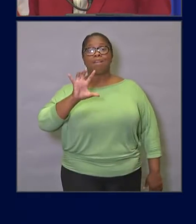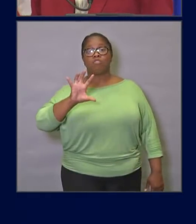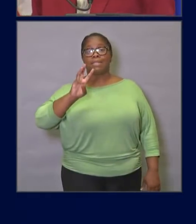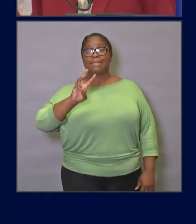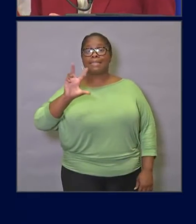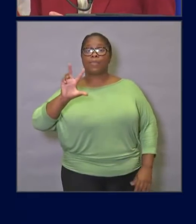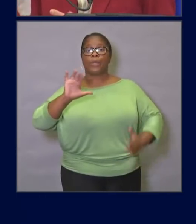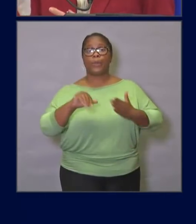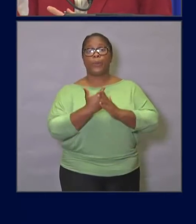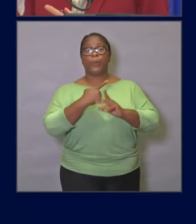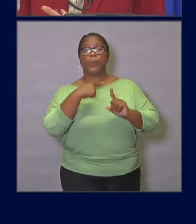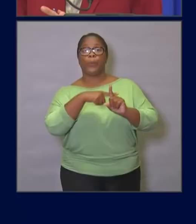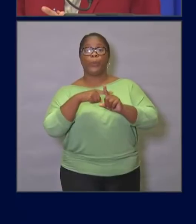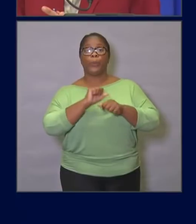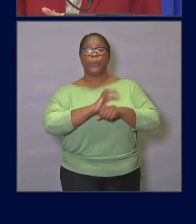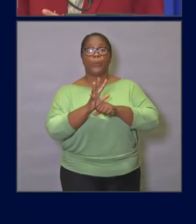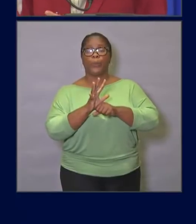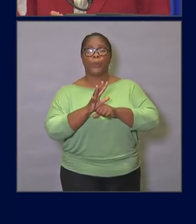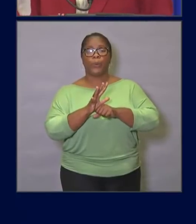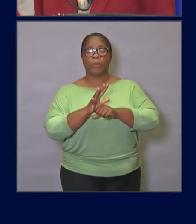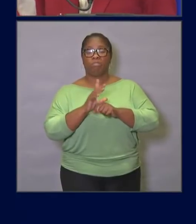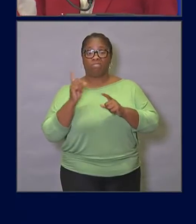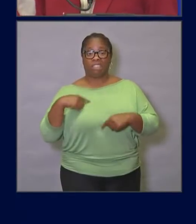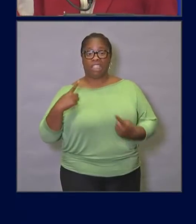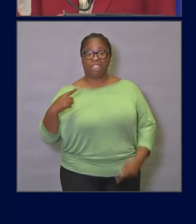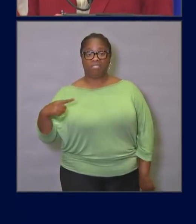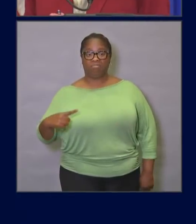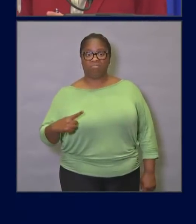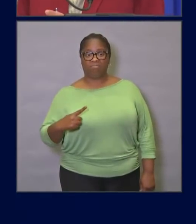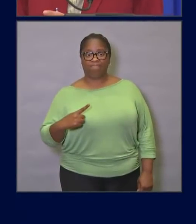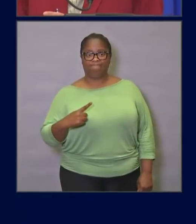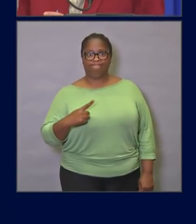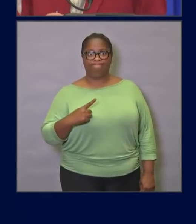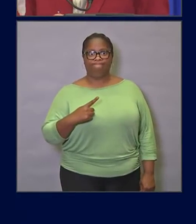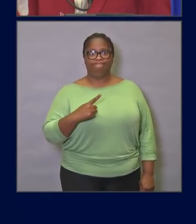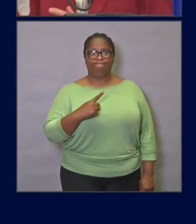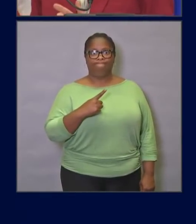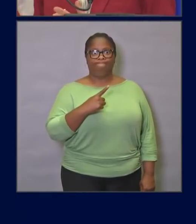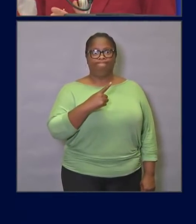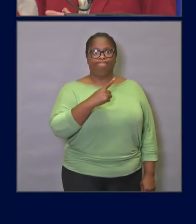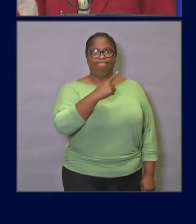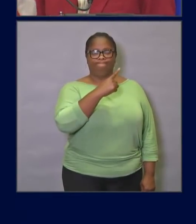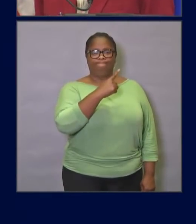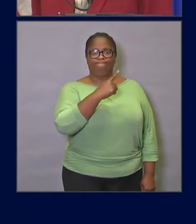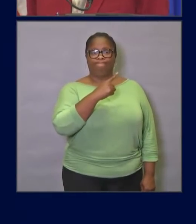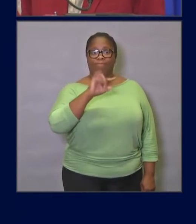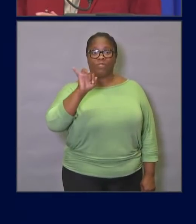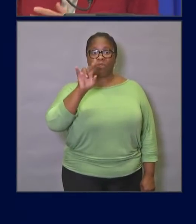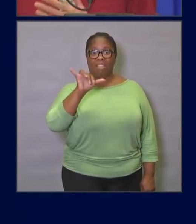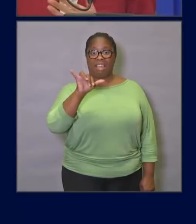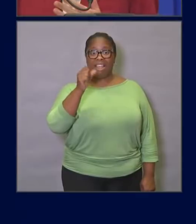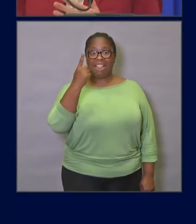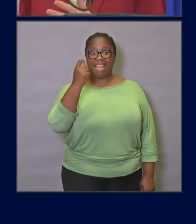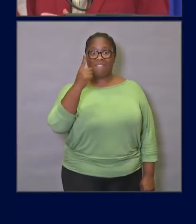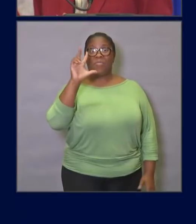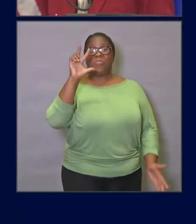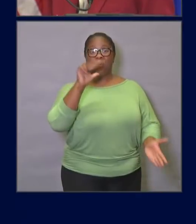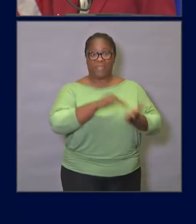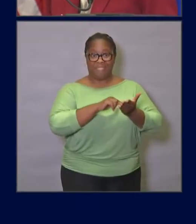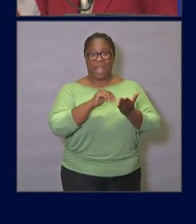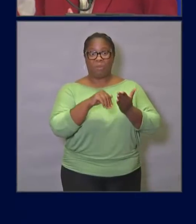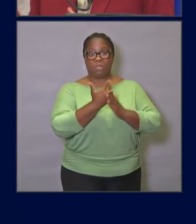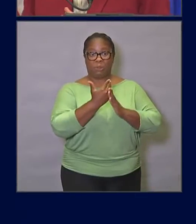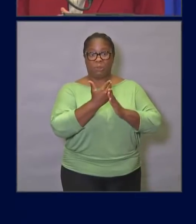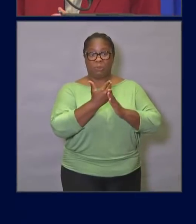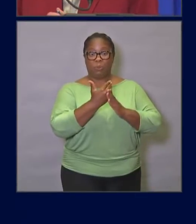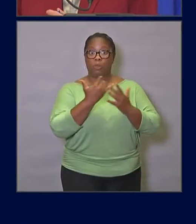1,763. We've had a steady march upwards to the peak of over 3,000 new cases on July 11th, and then, as you noted today,